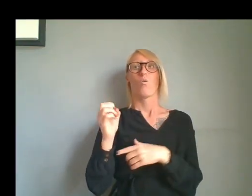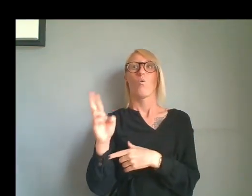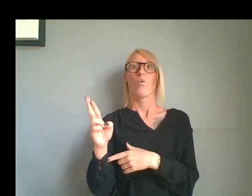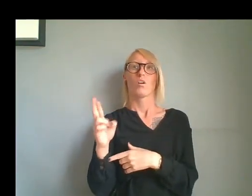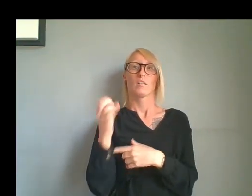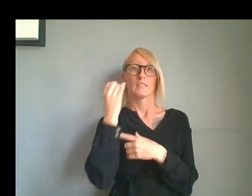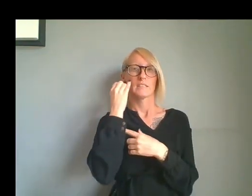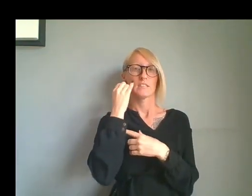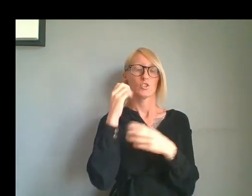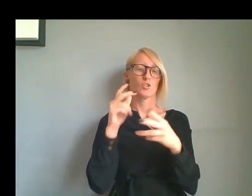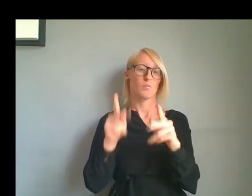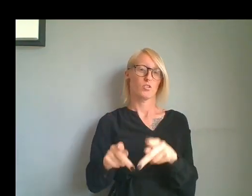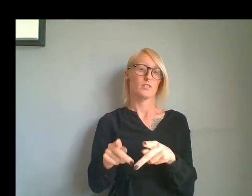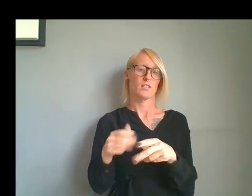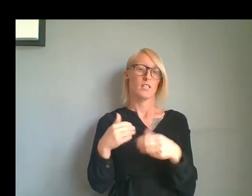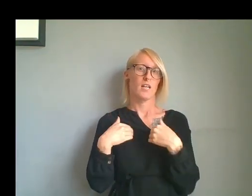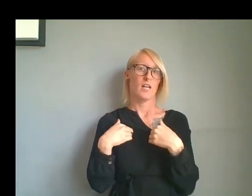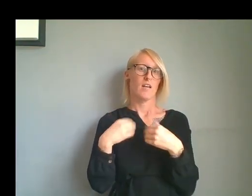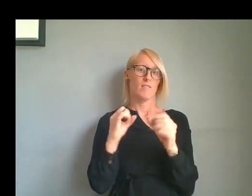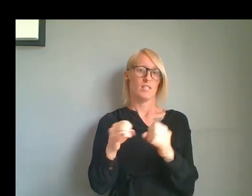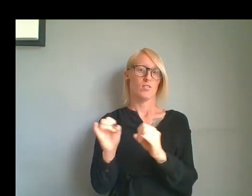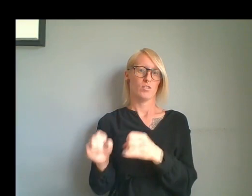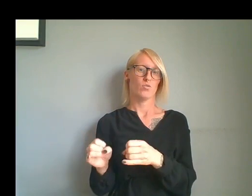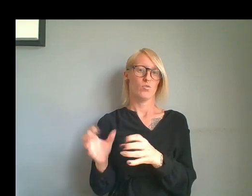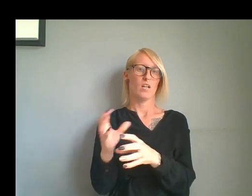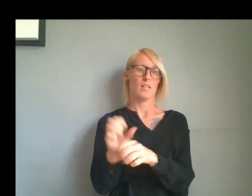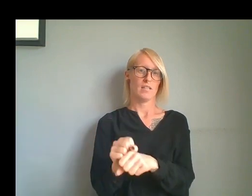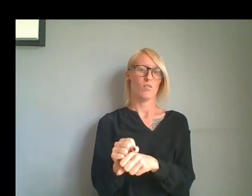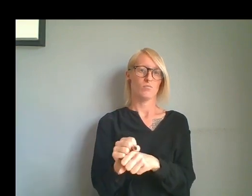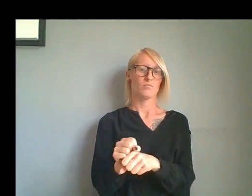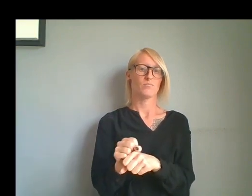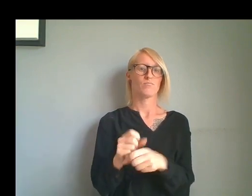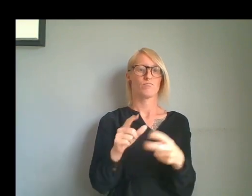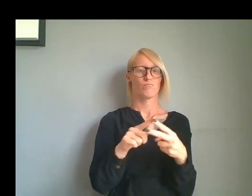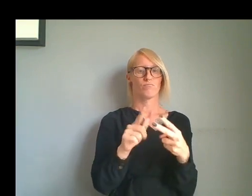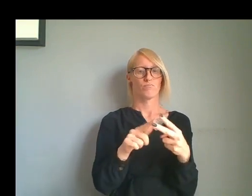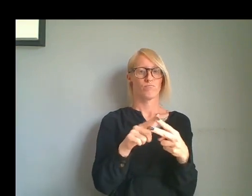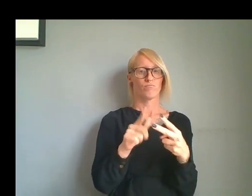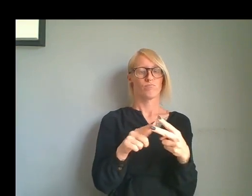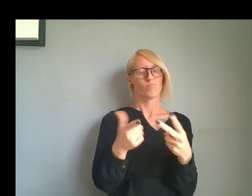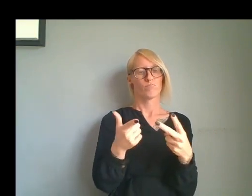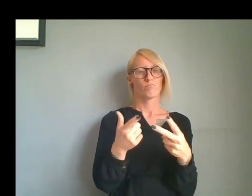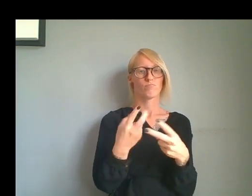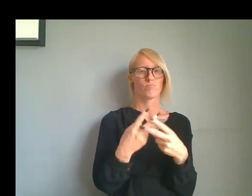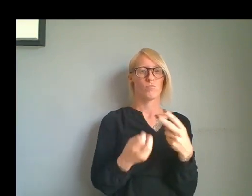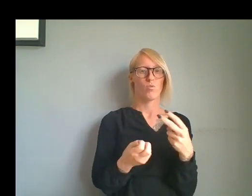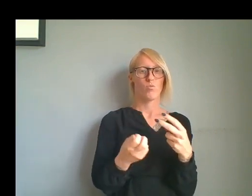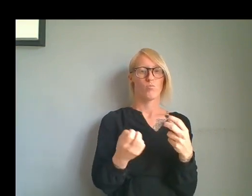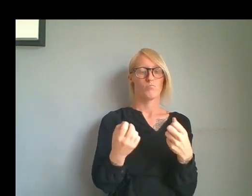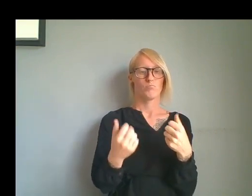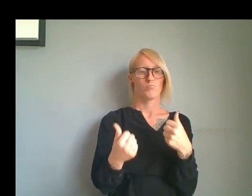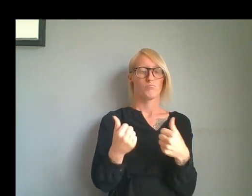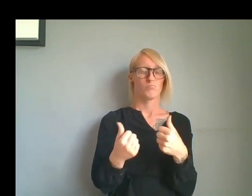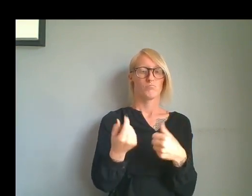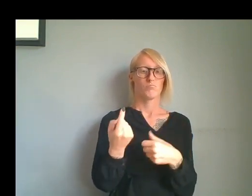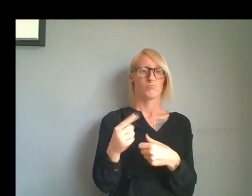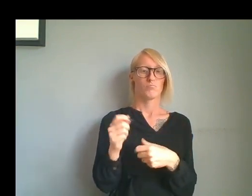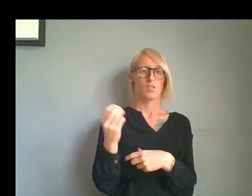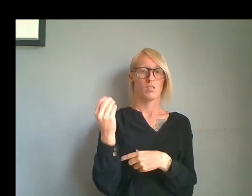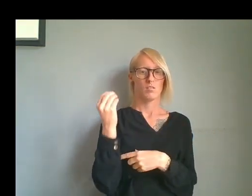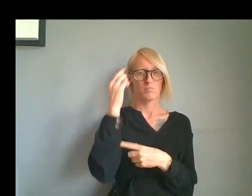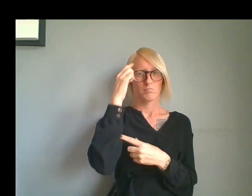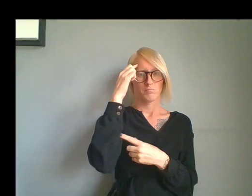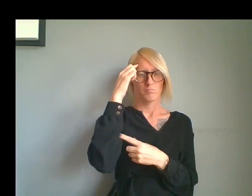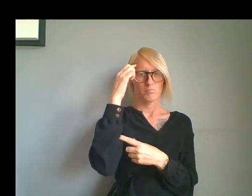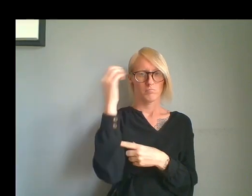think about too, if you want just your nonprofit account for multiple people to use. And quick news updates,